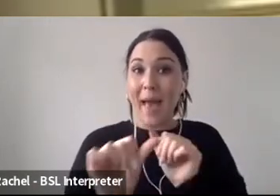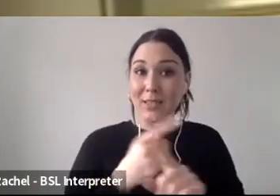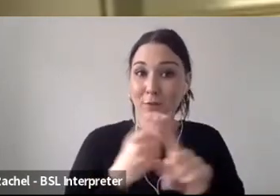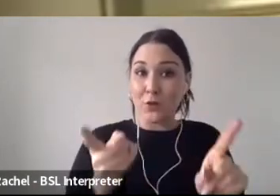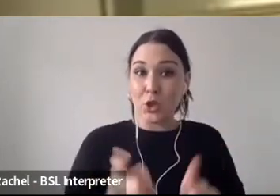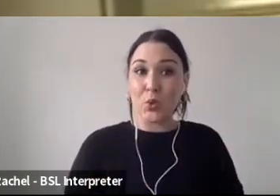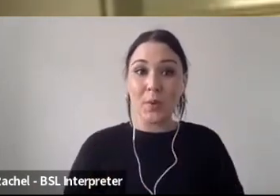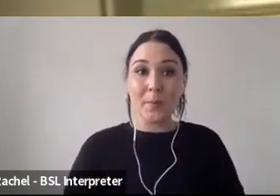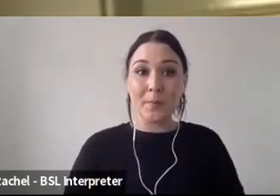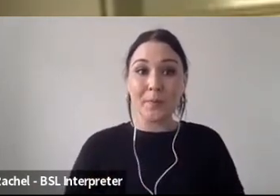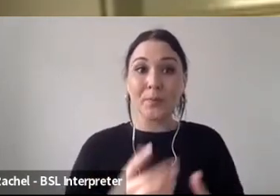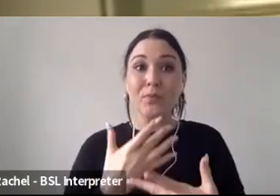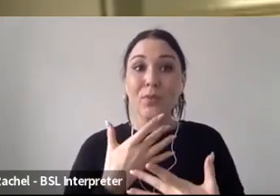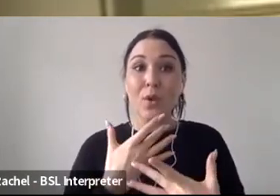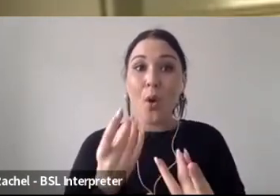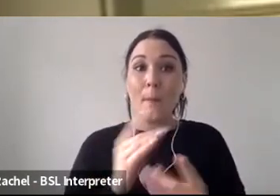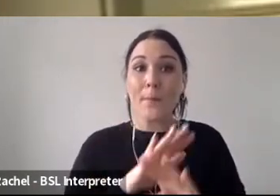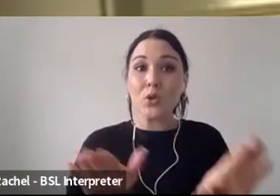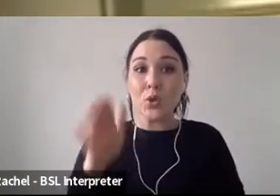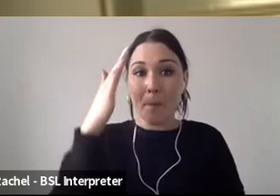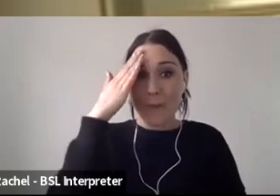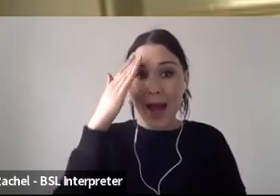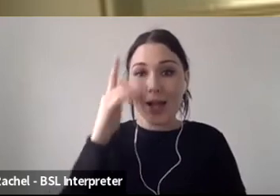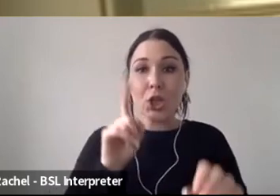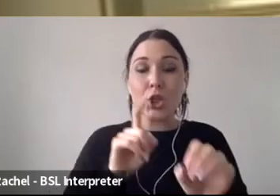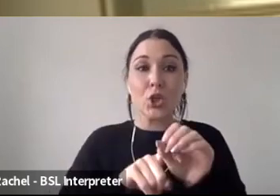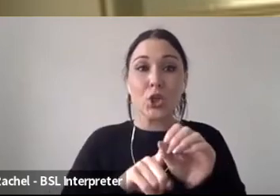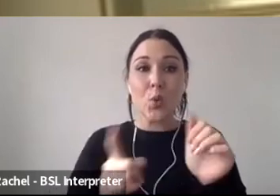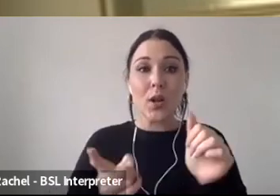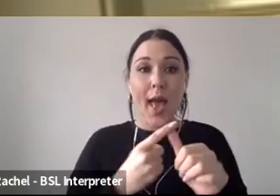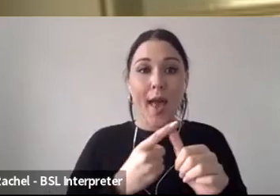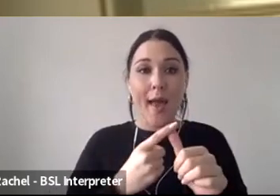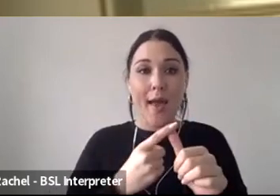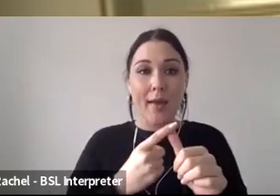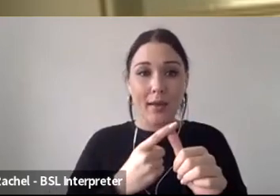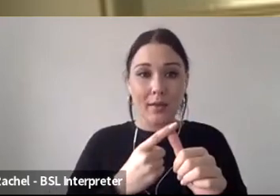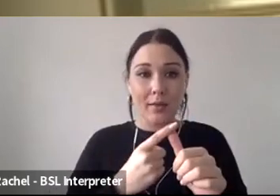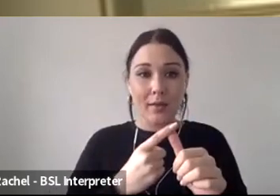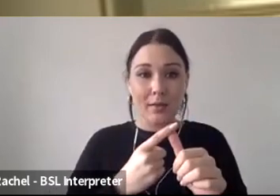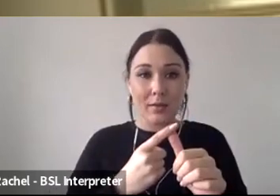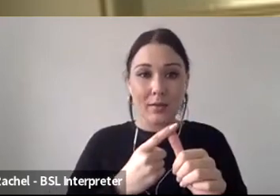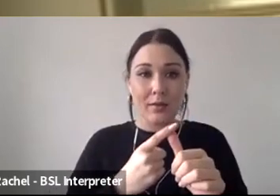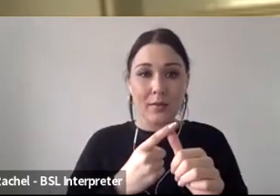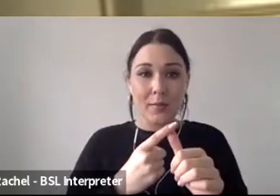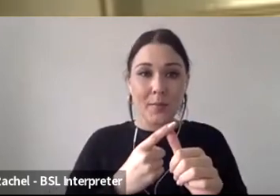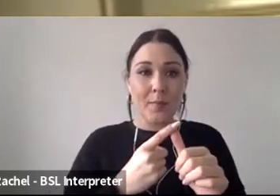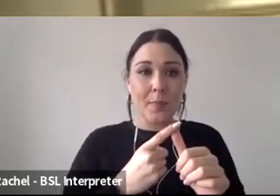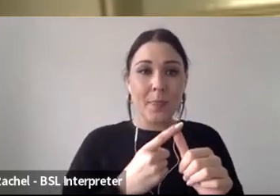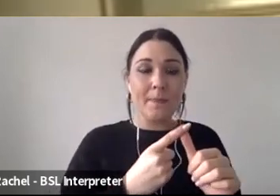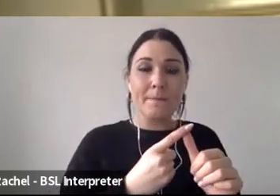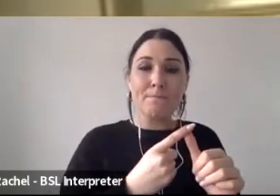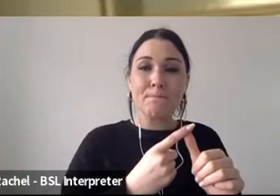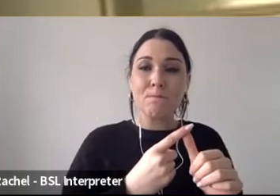I hope you don't mind, but I noticed on the Q&A, I could give you an answer for two of the questions. There was one